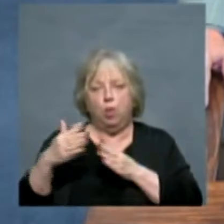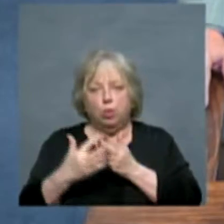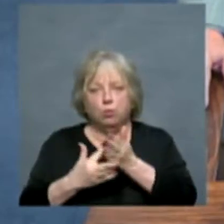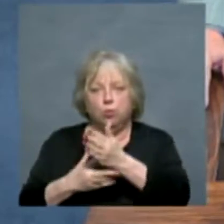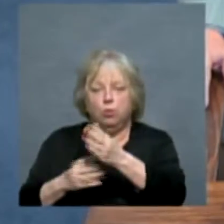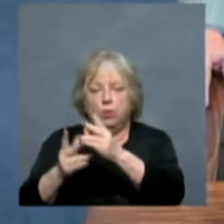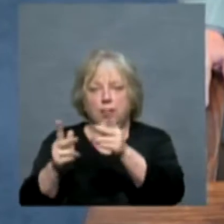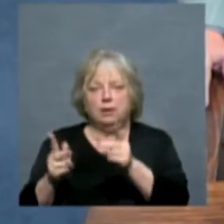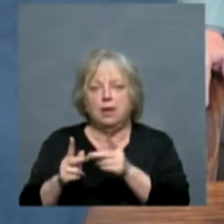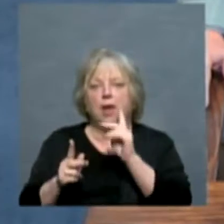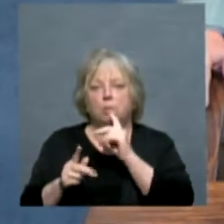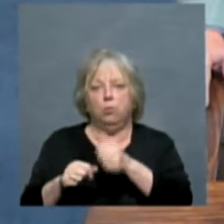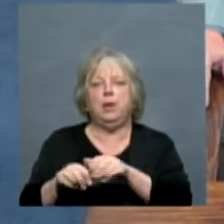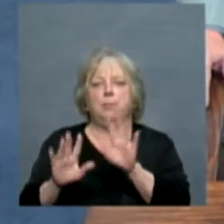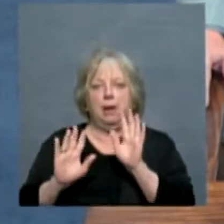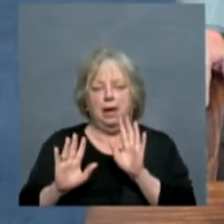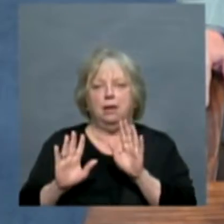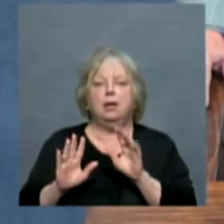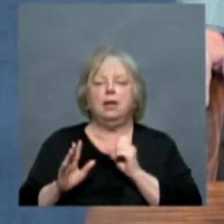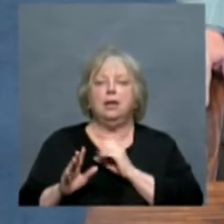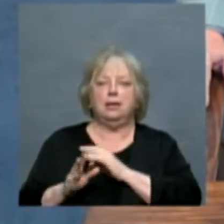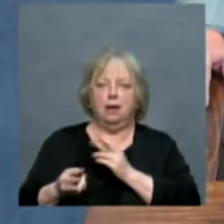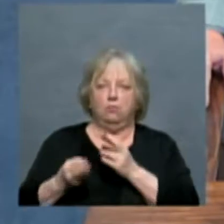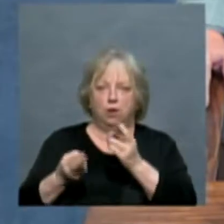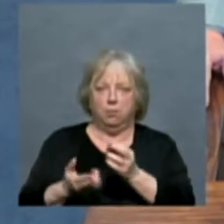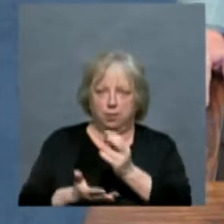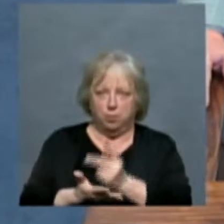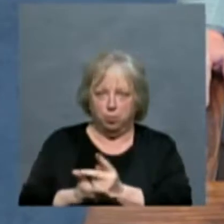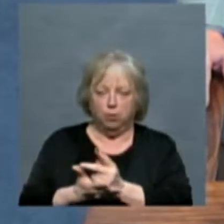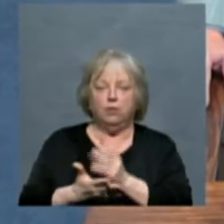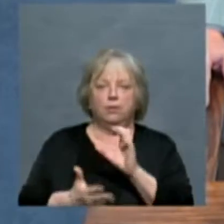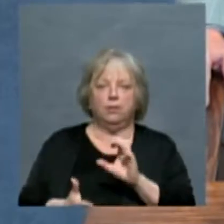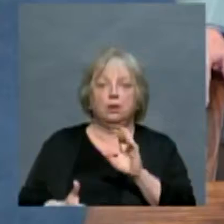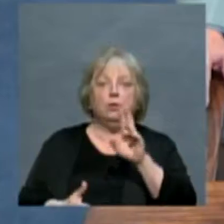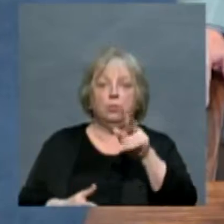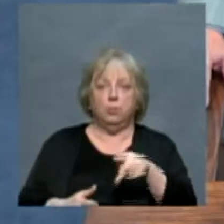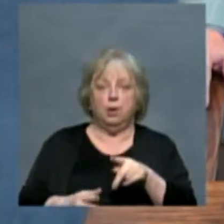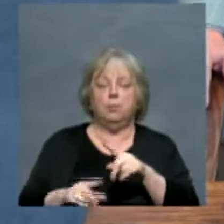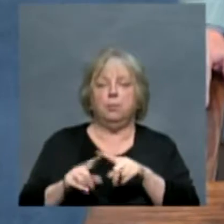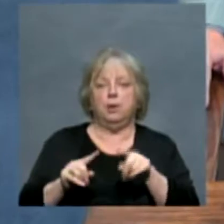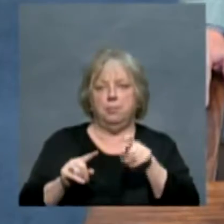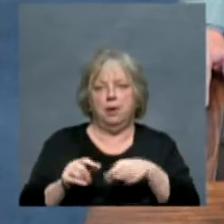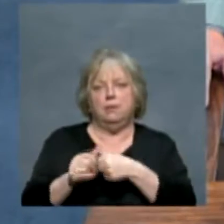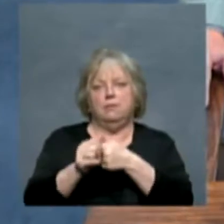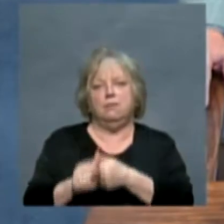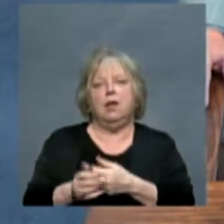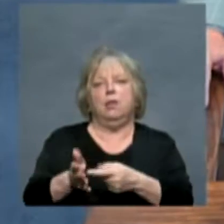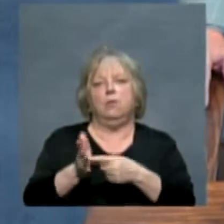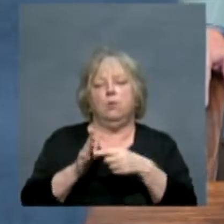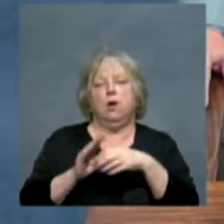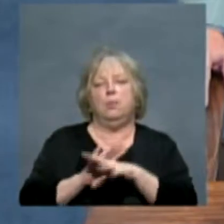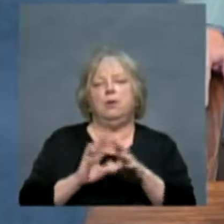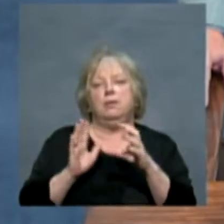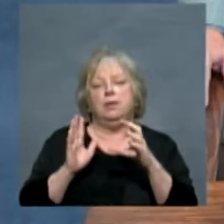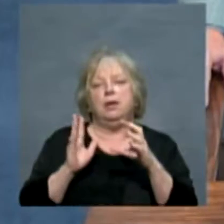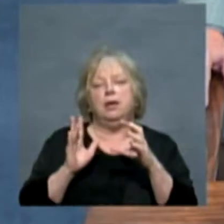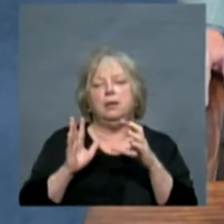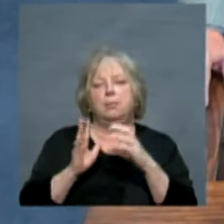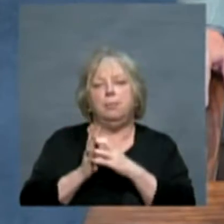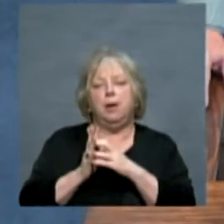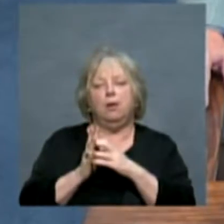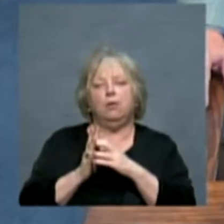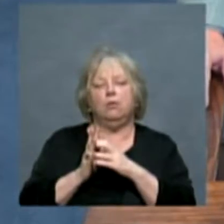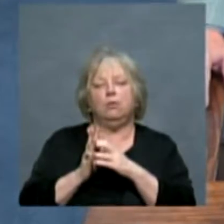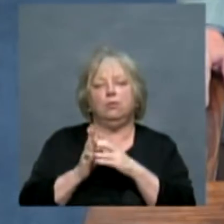staff. Staff is recommending approval of the conditional use permit subject to compliance with the following conditions.